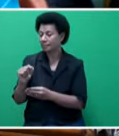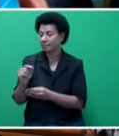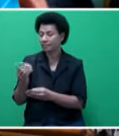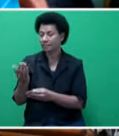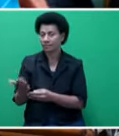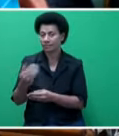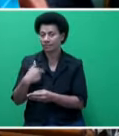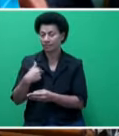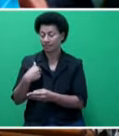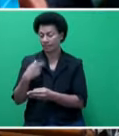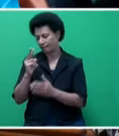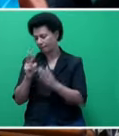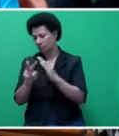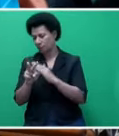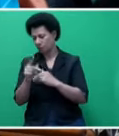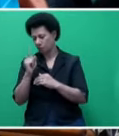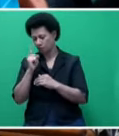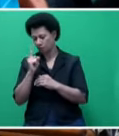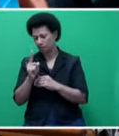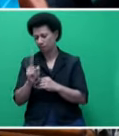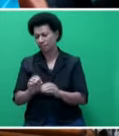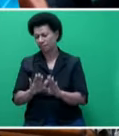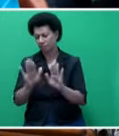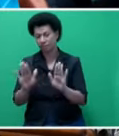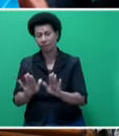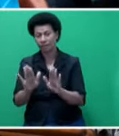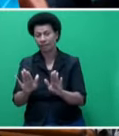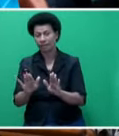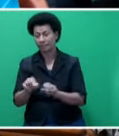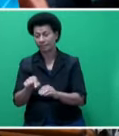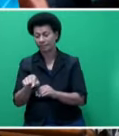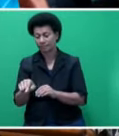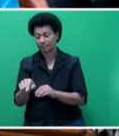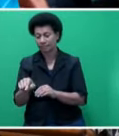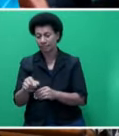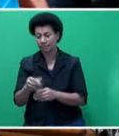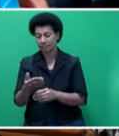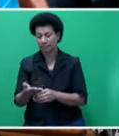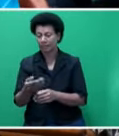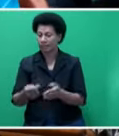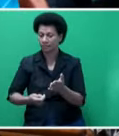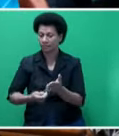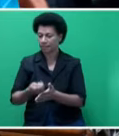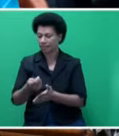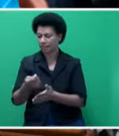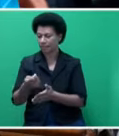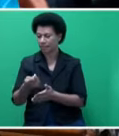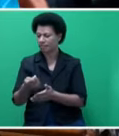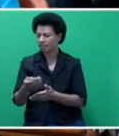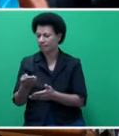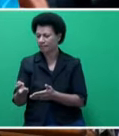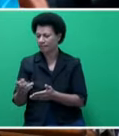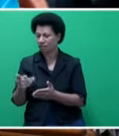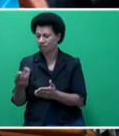in my view, look at holiday giving repayment holidays not only on principal